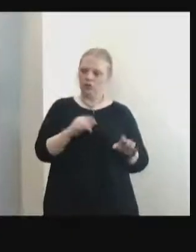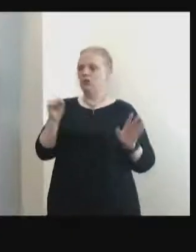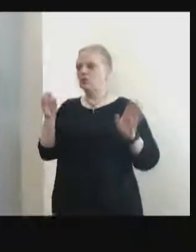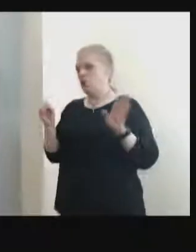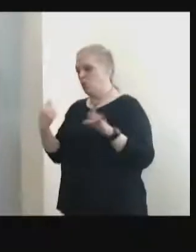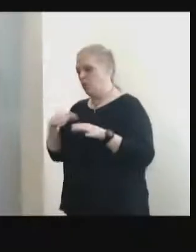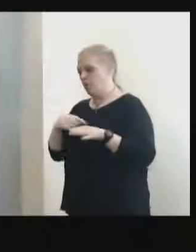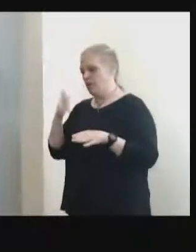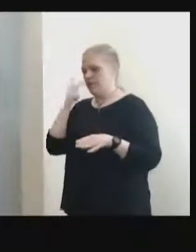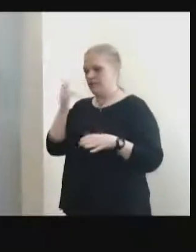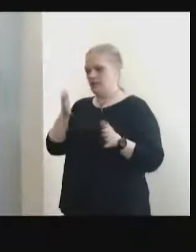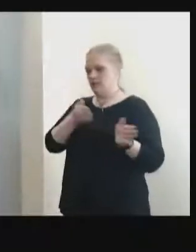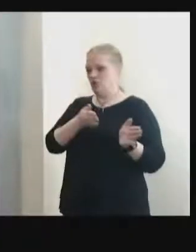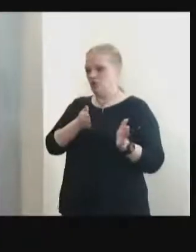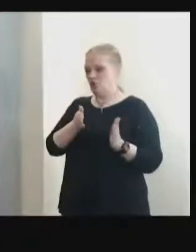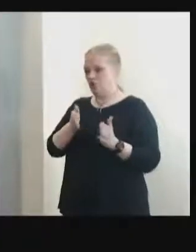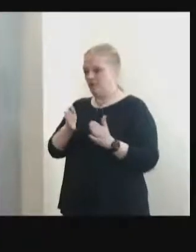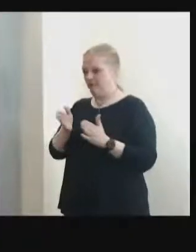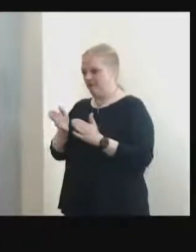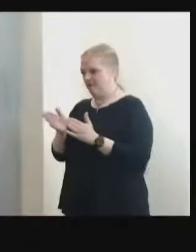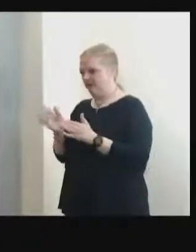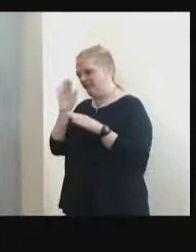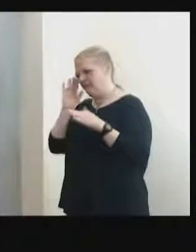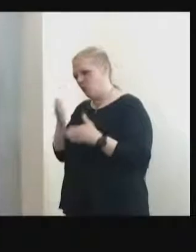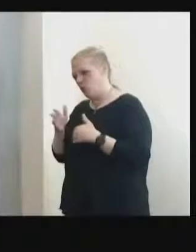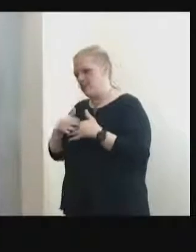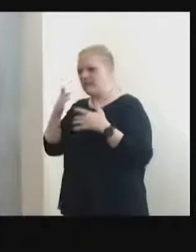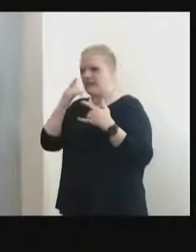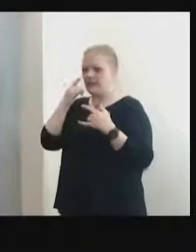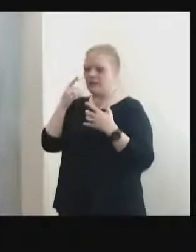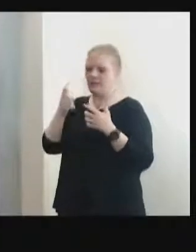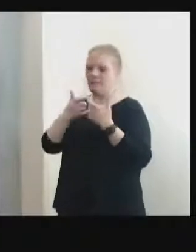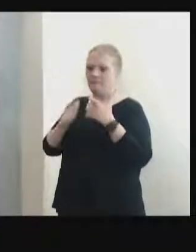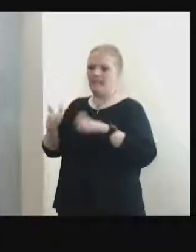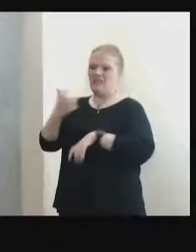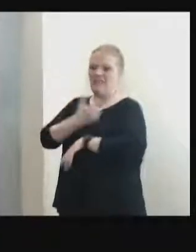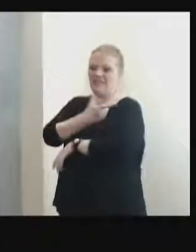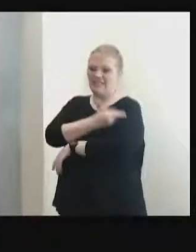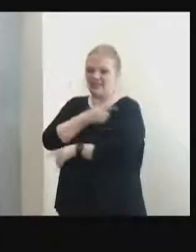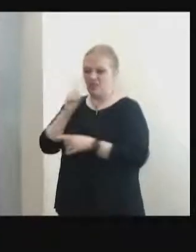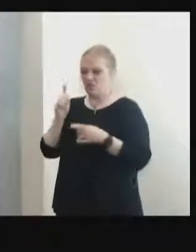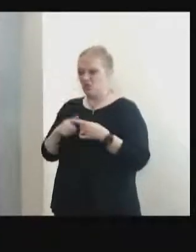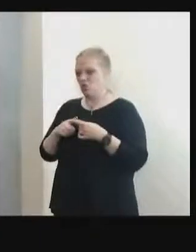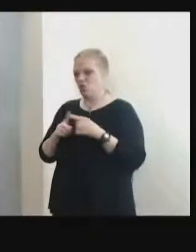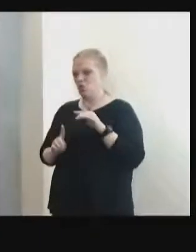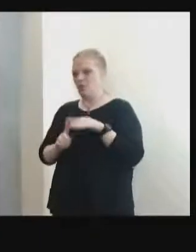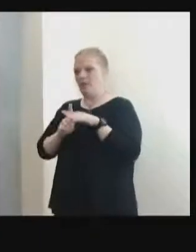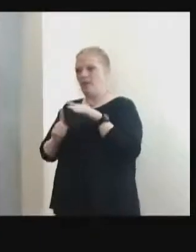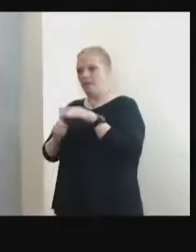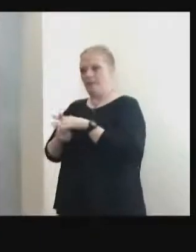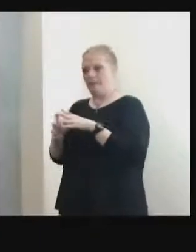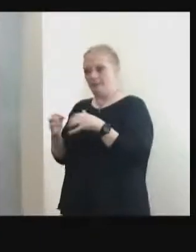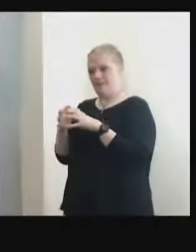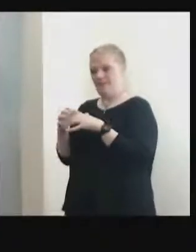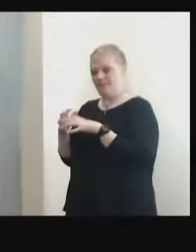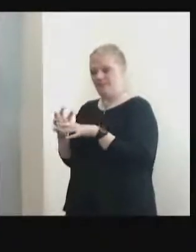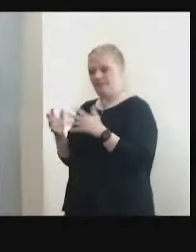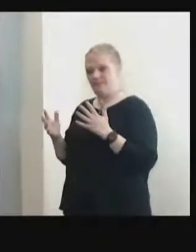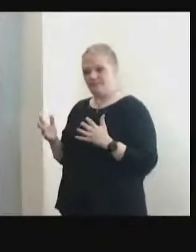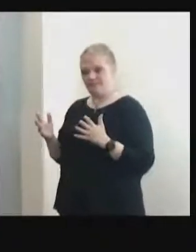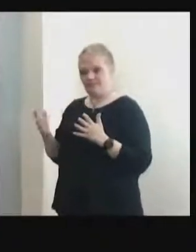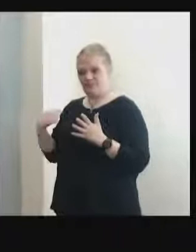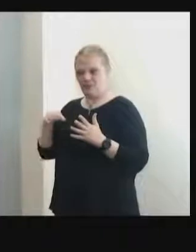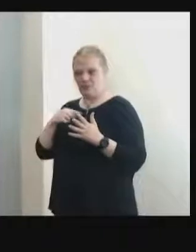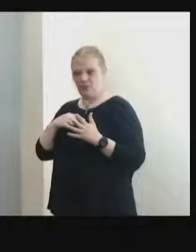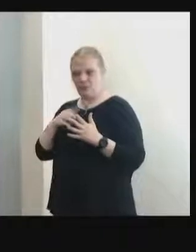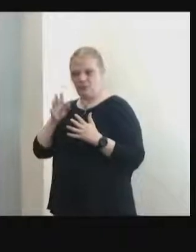this shift away from a focus on mass vaccination sites to more pop-up sites. Are we going to